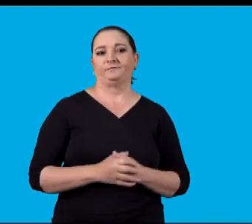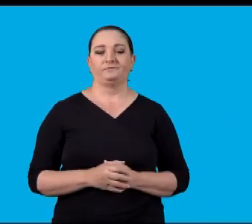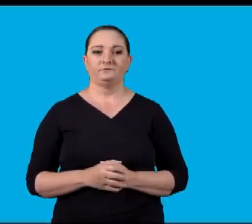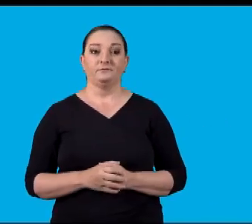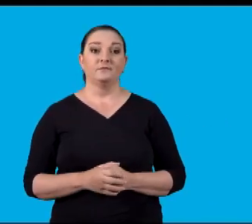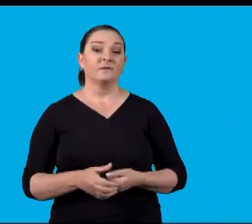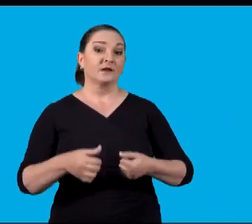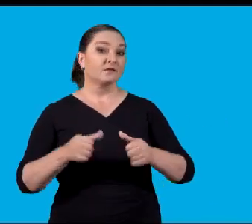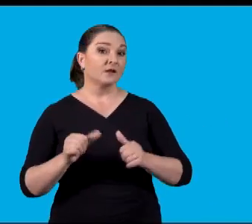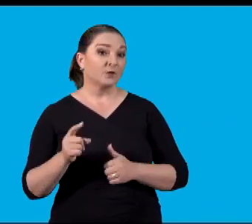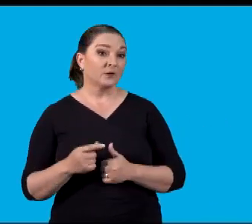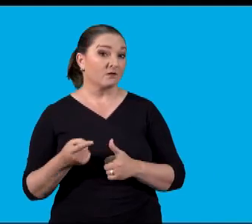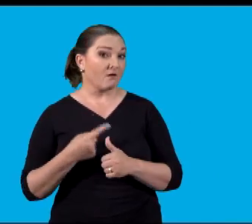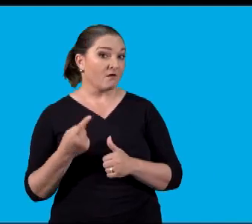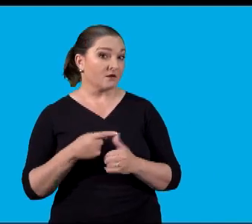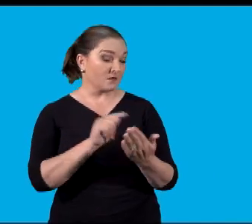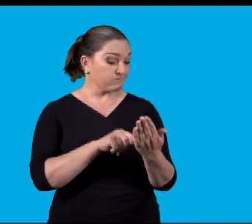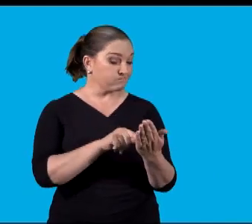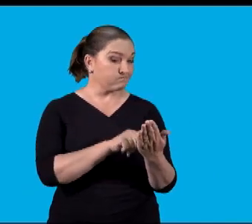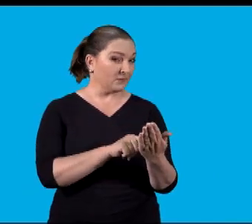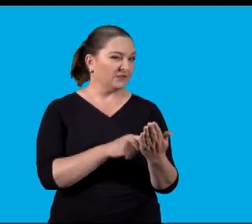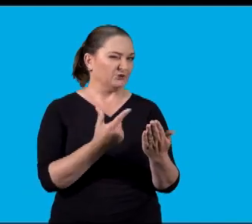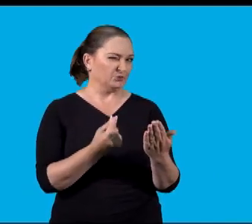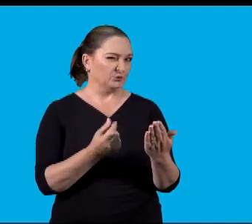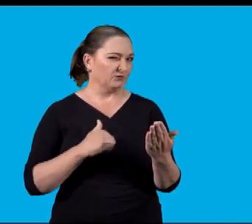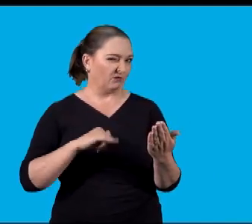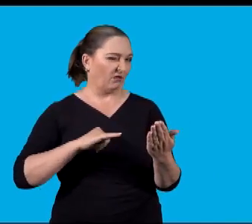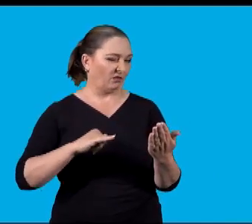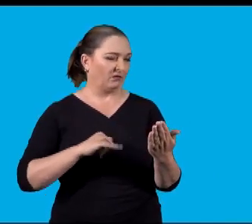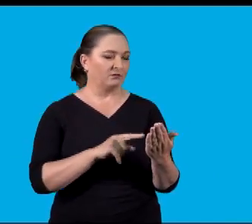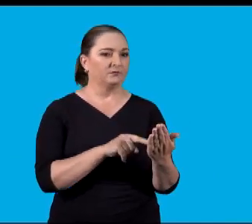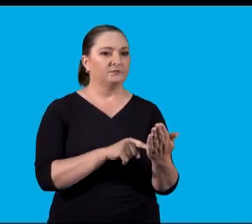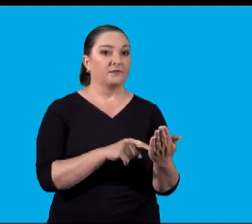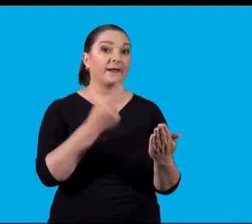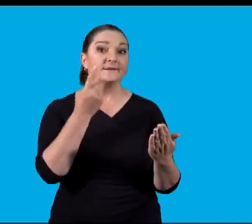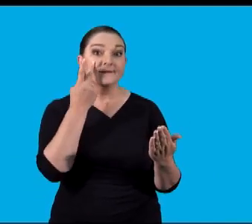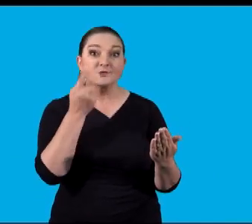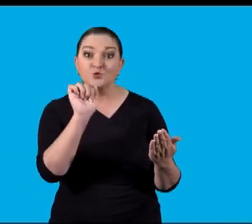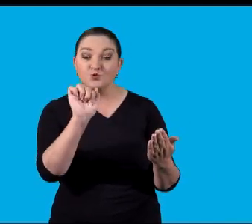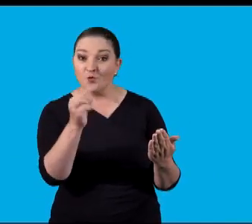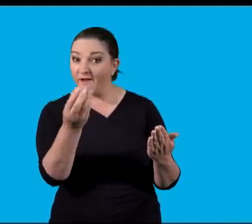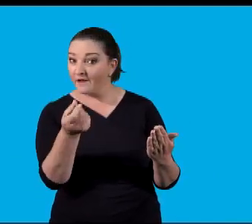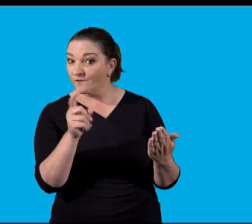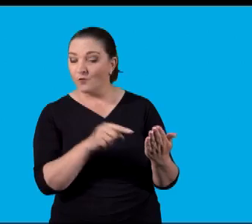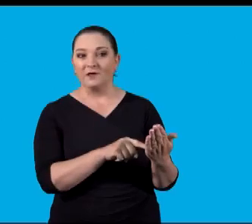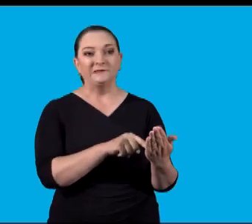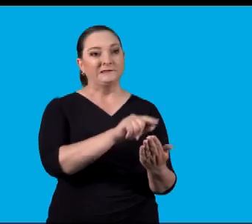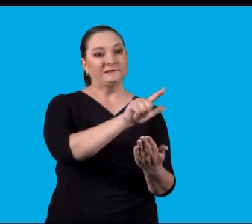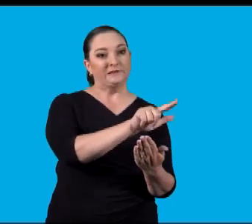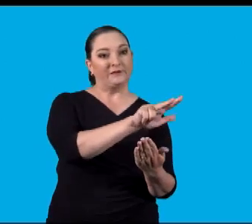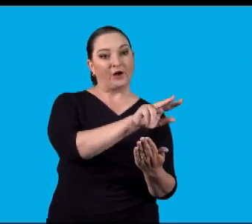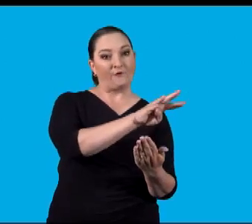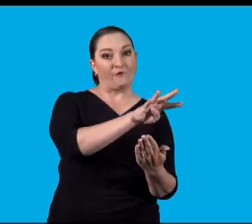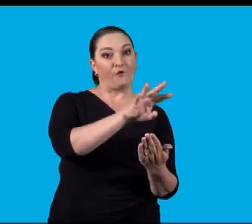352,900. I close my bracket. And then on your calculator, let's do it together. Let's see what we have on the calculator.